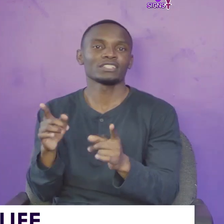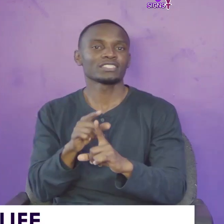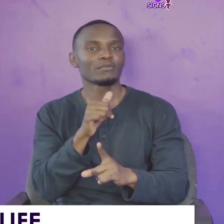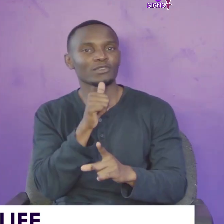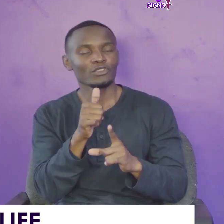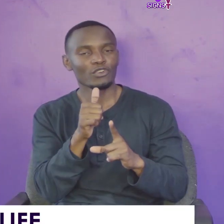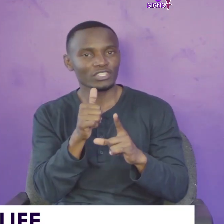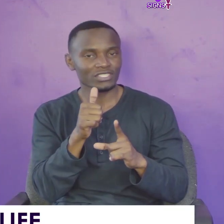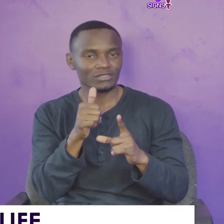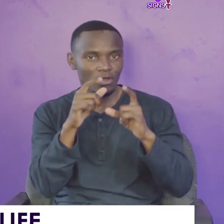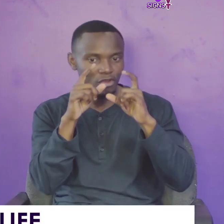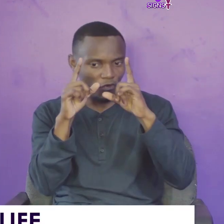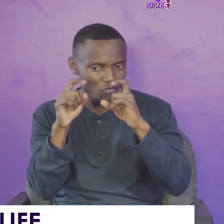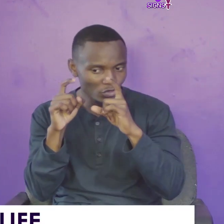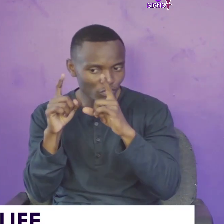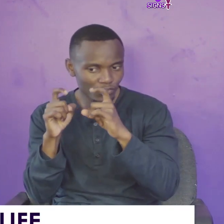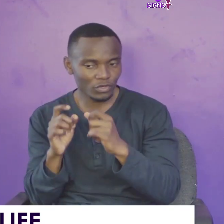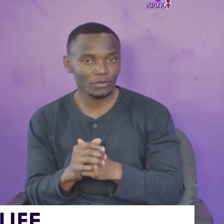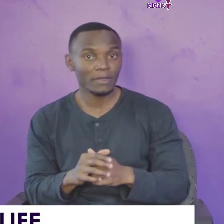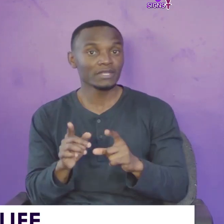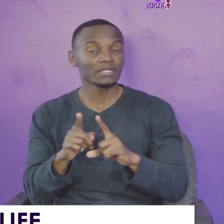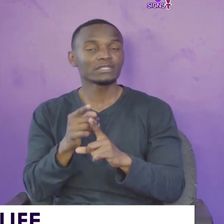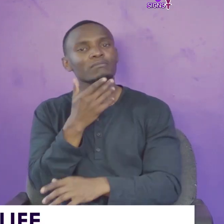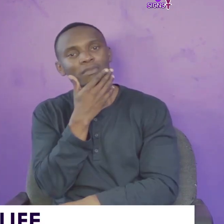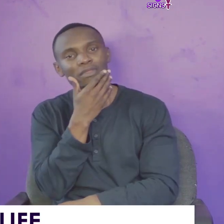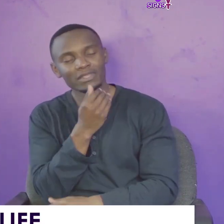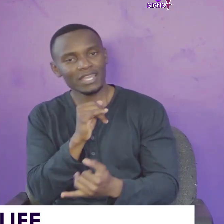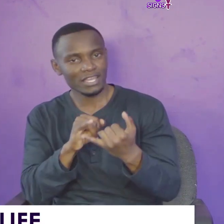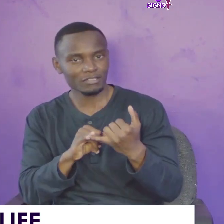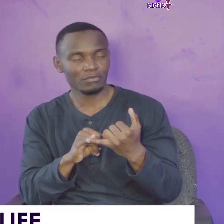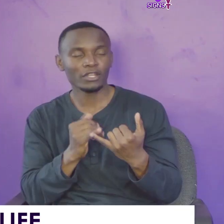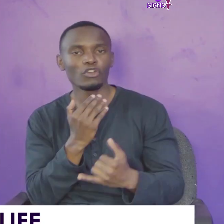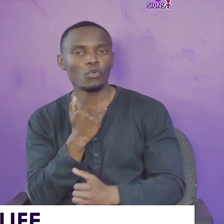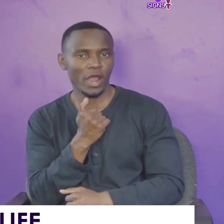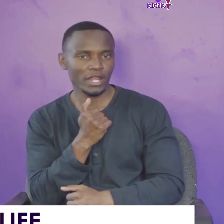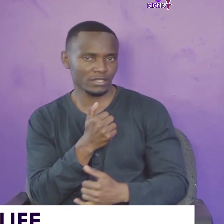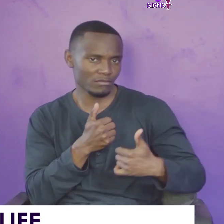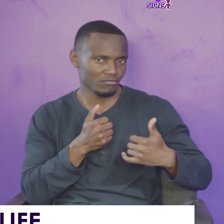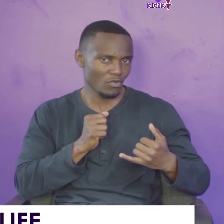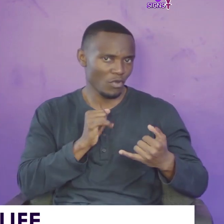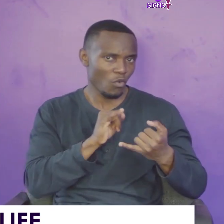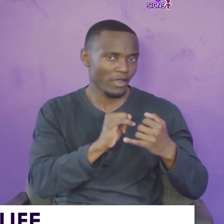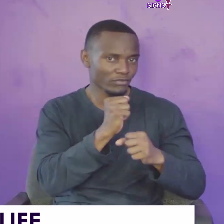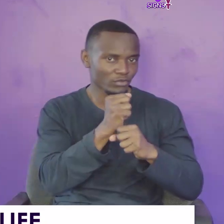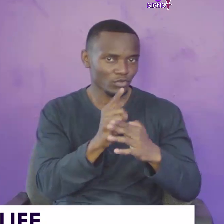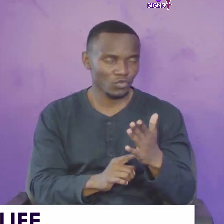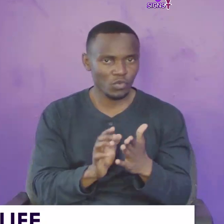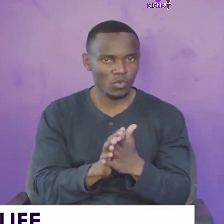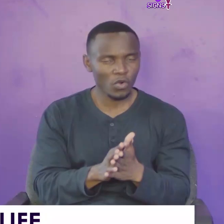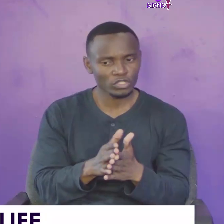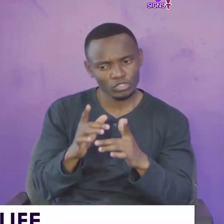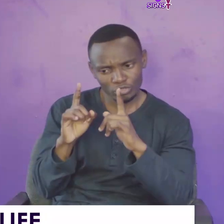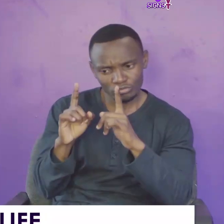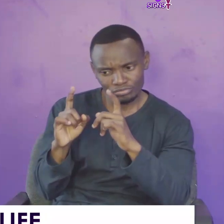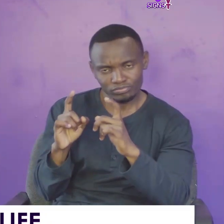camera. He meant reach for her gun and shoot the crocodile, but she reached for the camera and took a shot